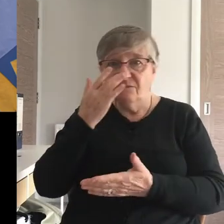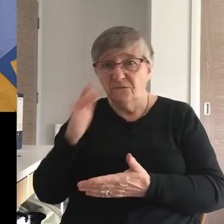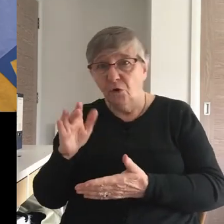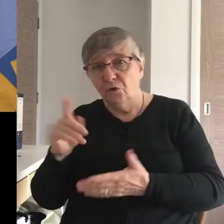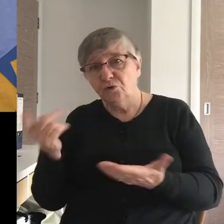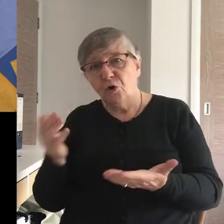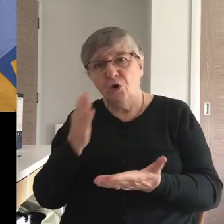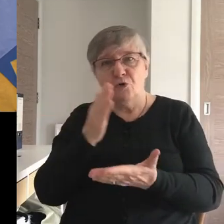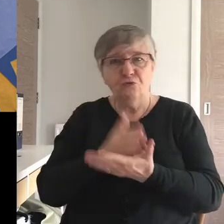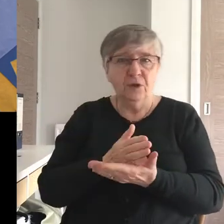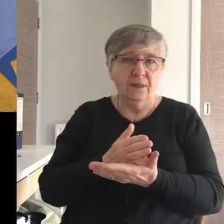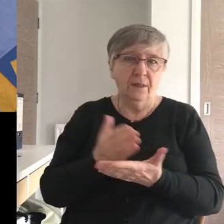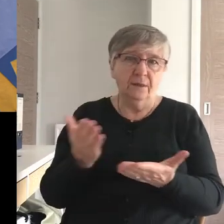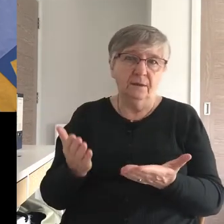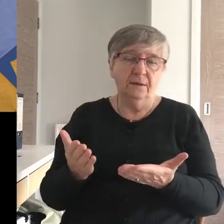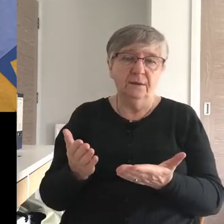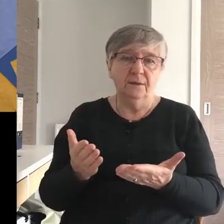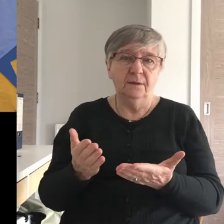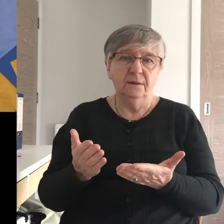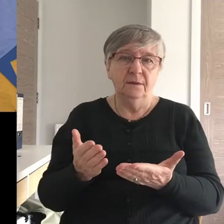rather than settling for the counterfeit.